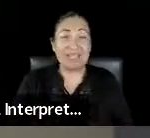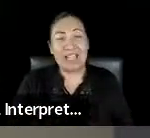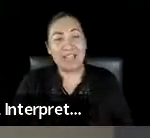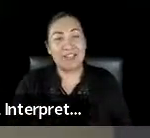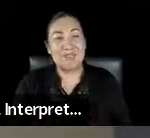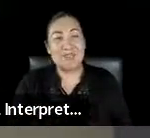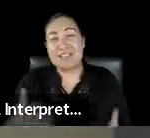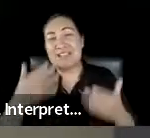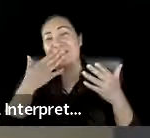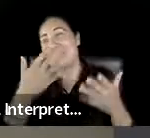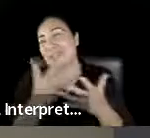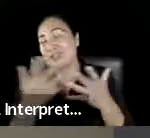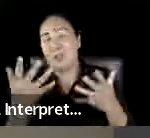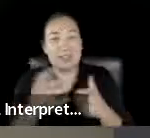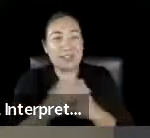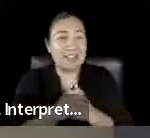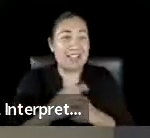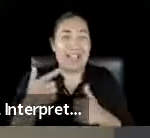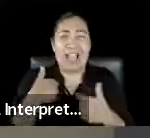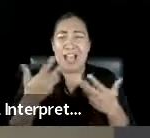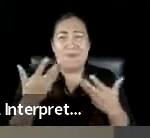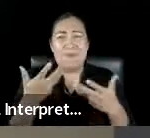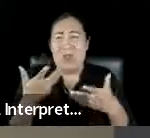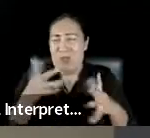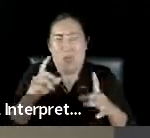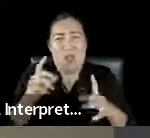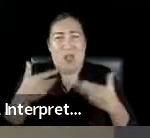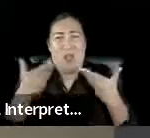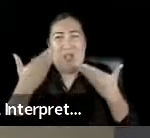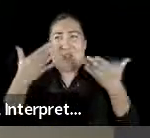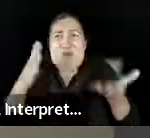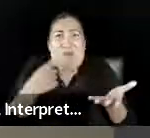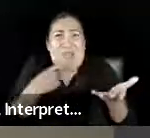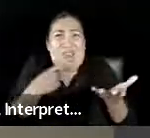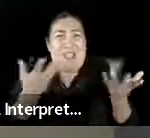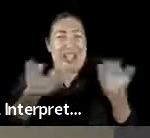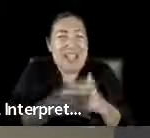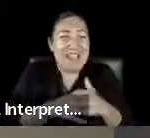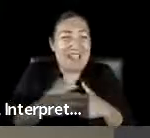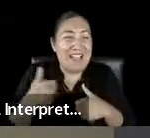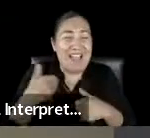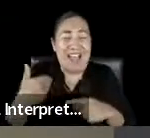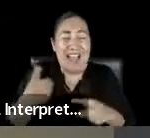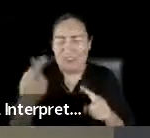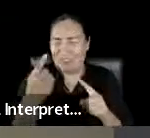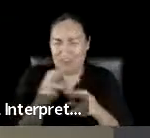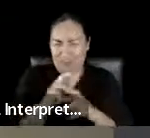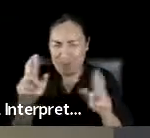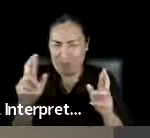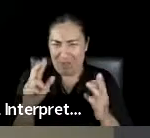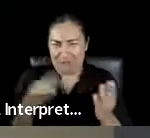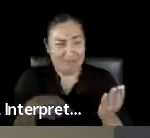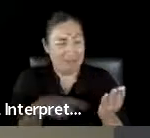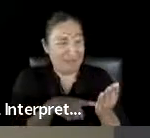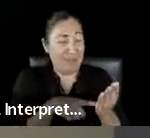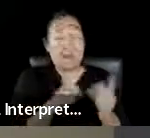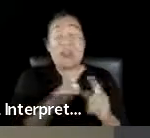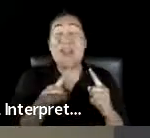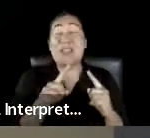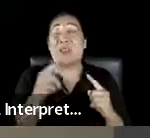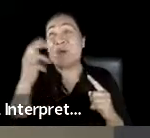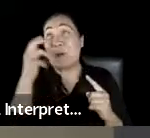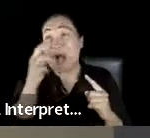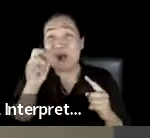Thank you so much. I am like at a loss of words. I had like something prepared, but like, wow,